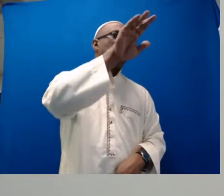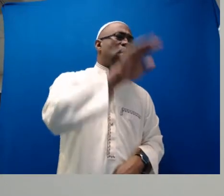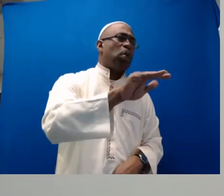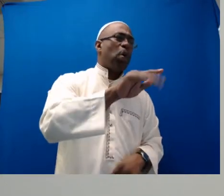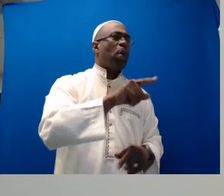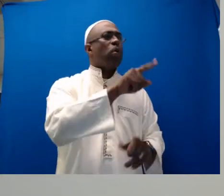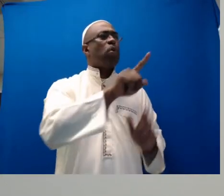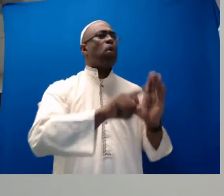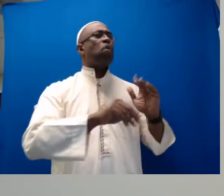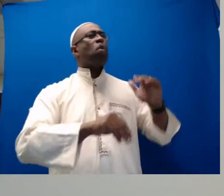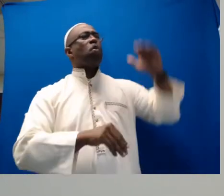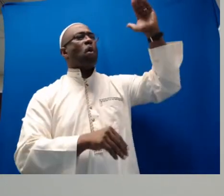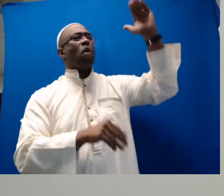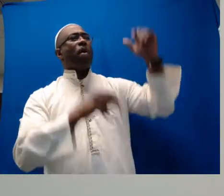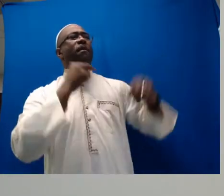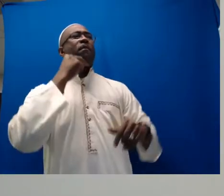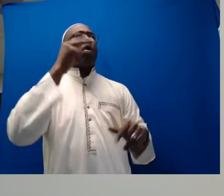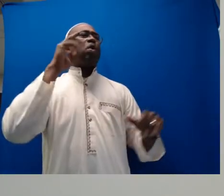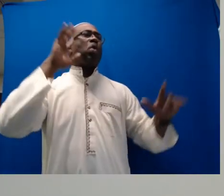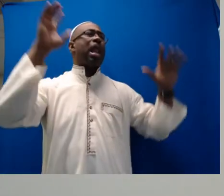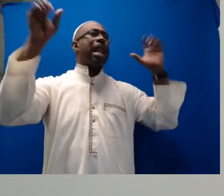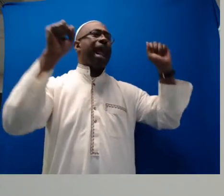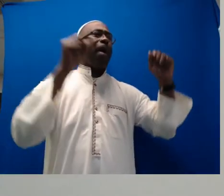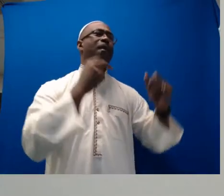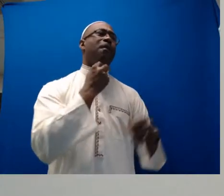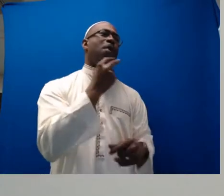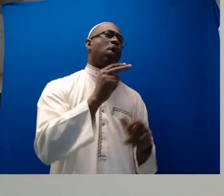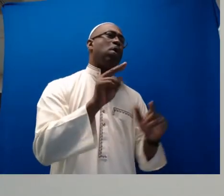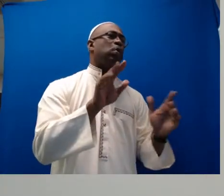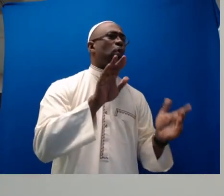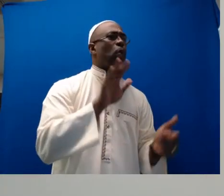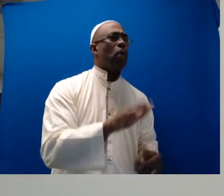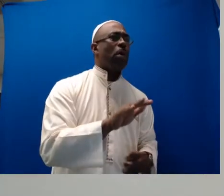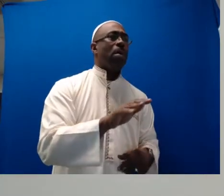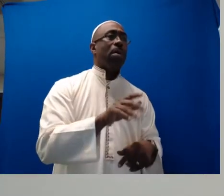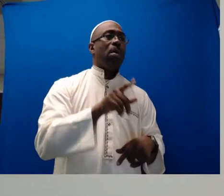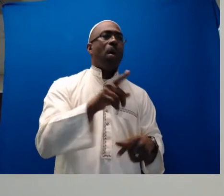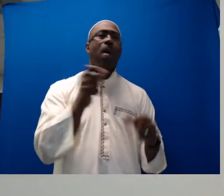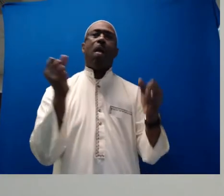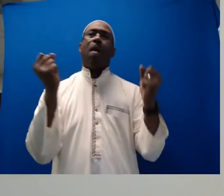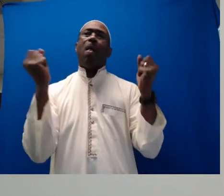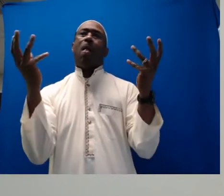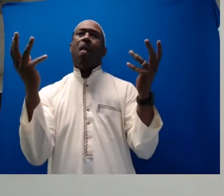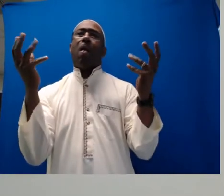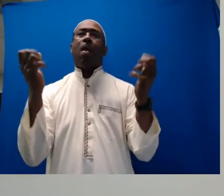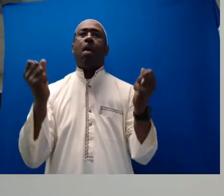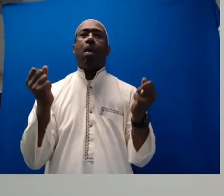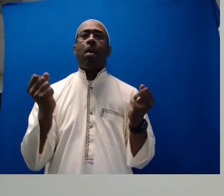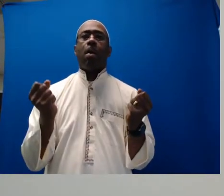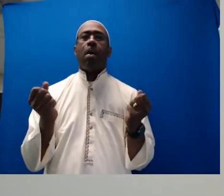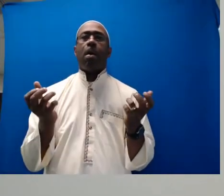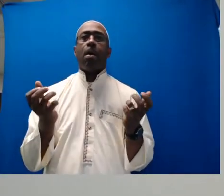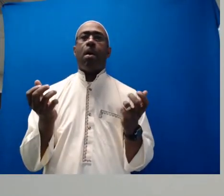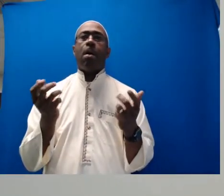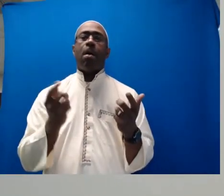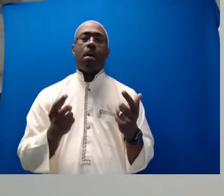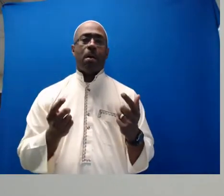he's too skinny, his voice is too loud, his voice is too soft, he's like this, he's like that. Ya'ani subhanallah al-azim.